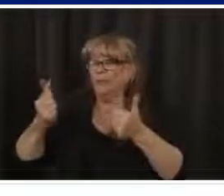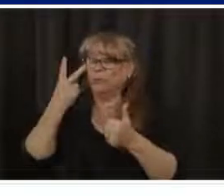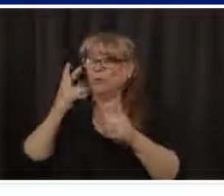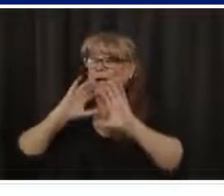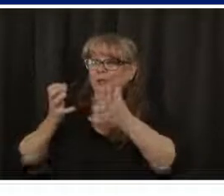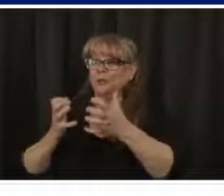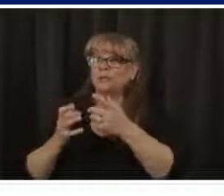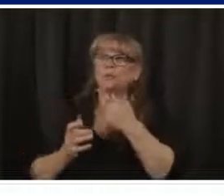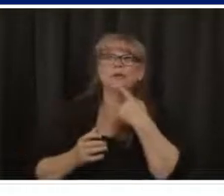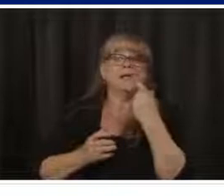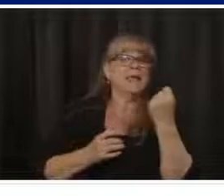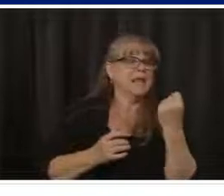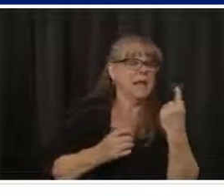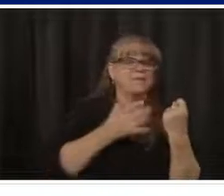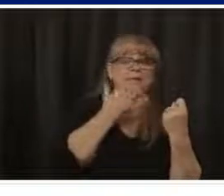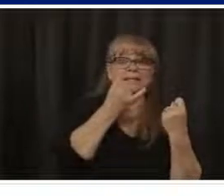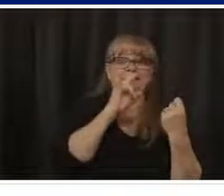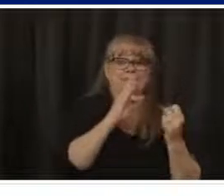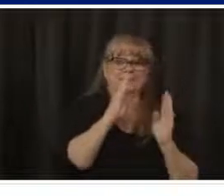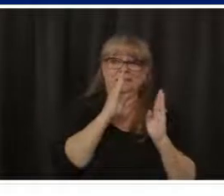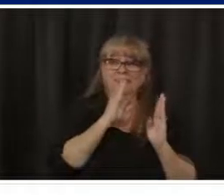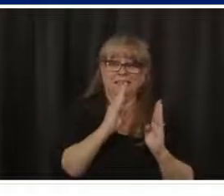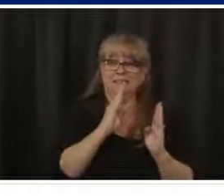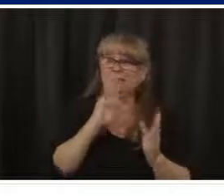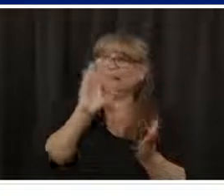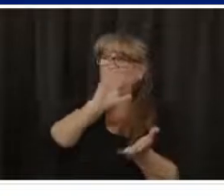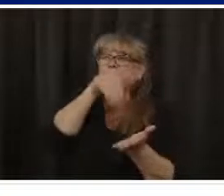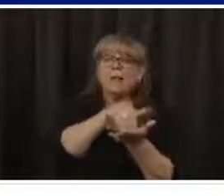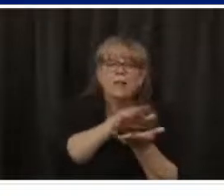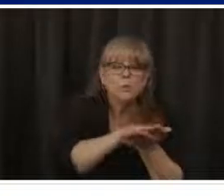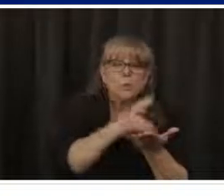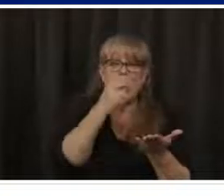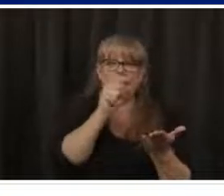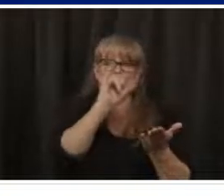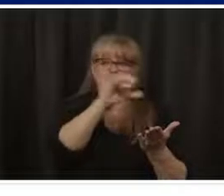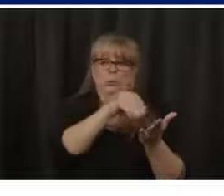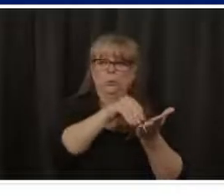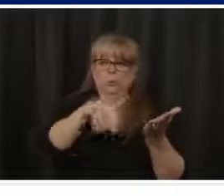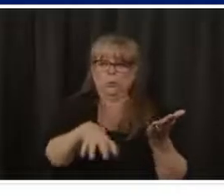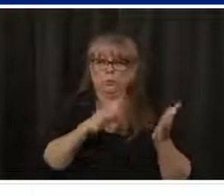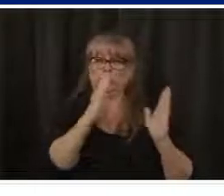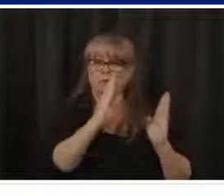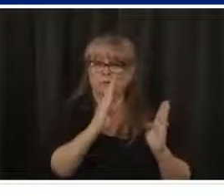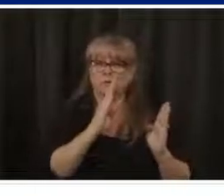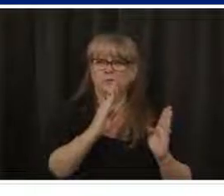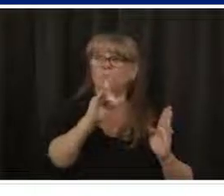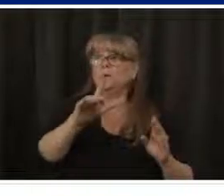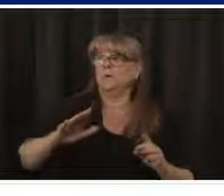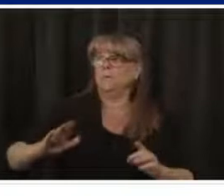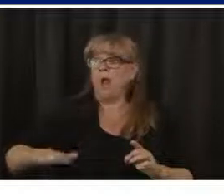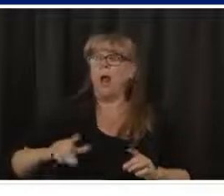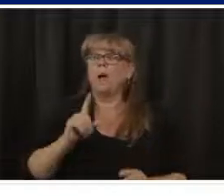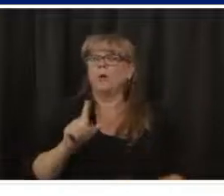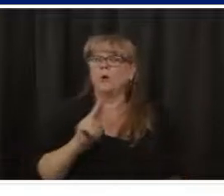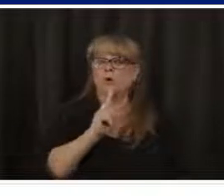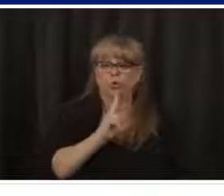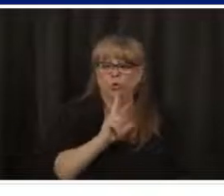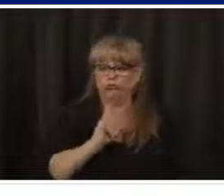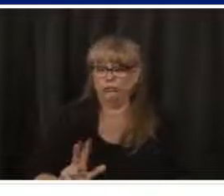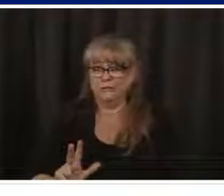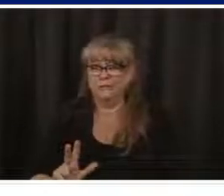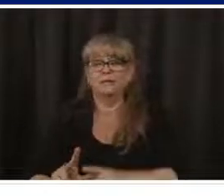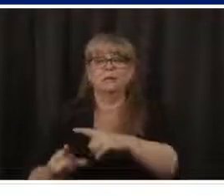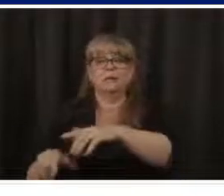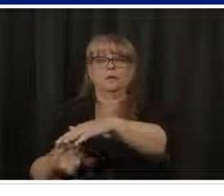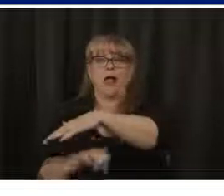17-year-olds representing middle school and high school children, and then an age group of 3 to 10-year-olds representing preschool and elementary school children.